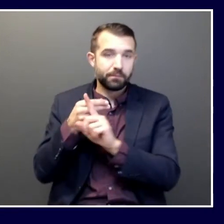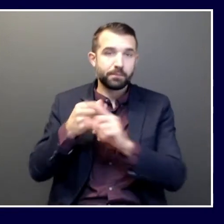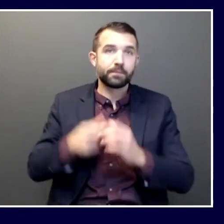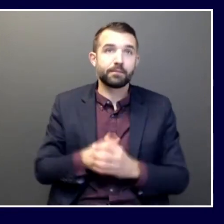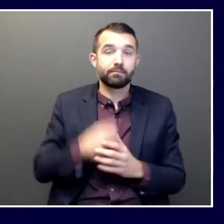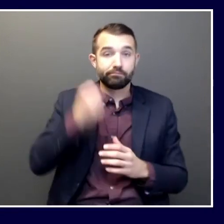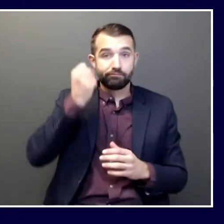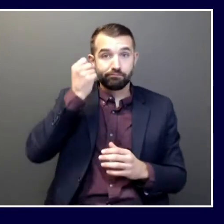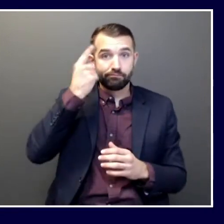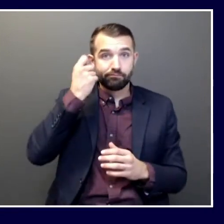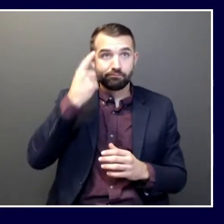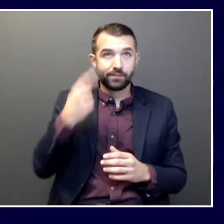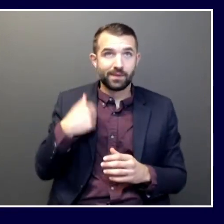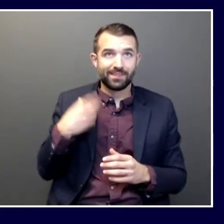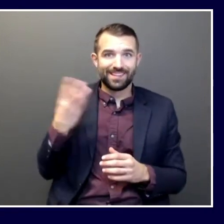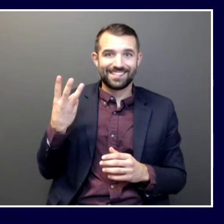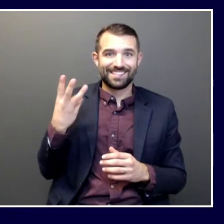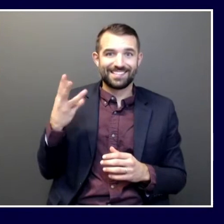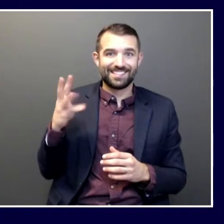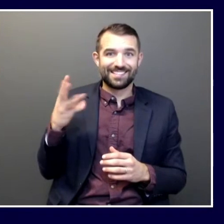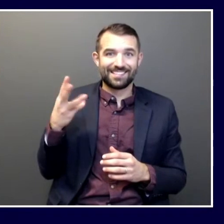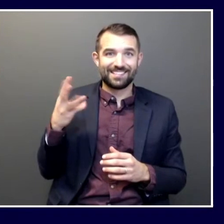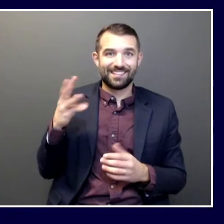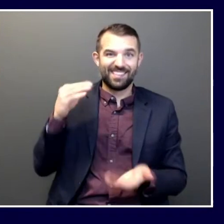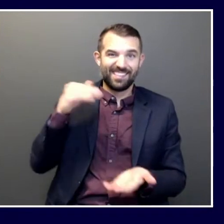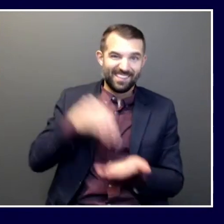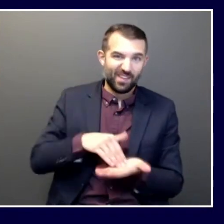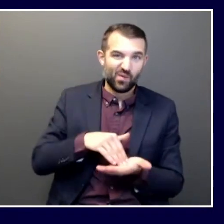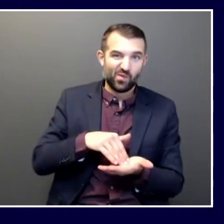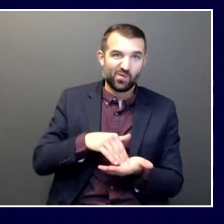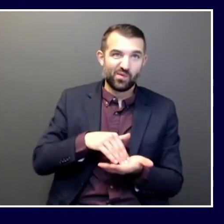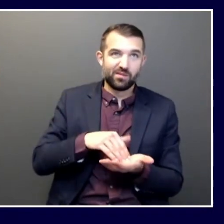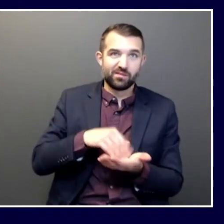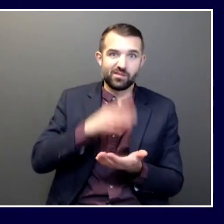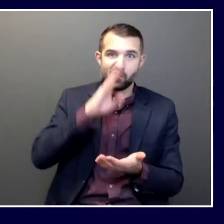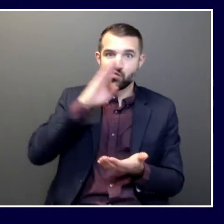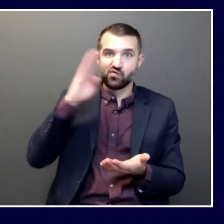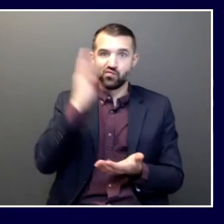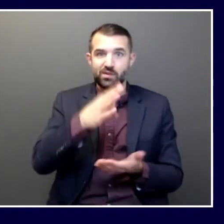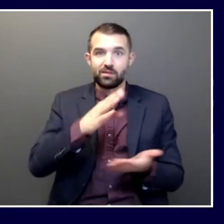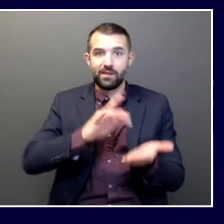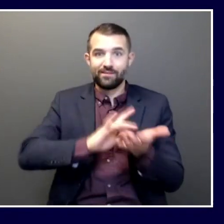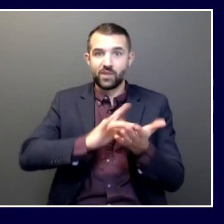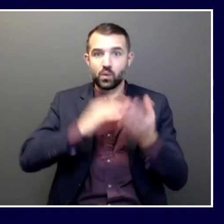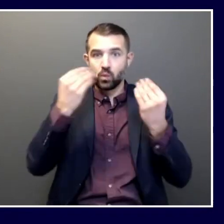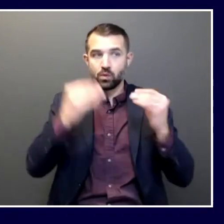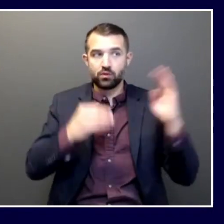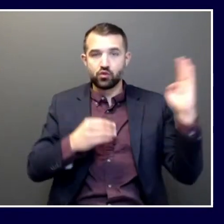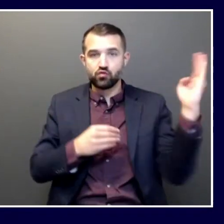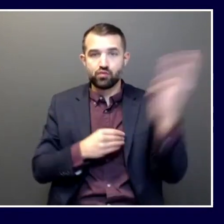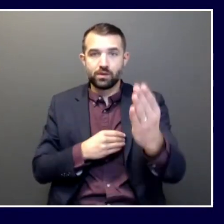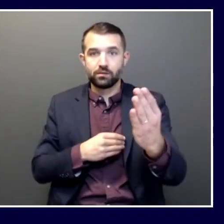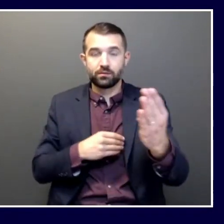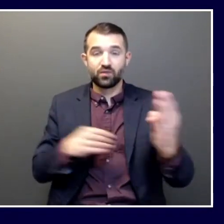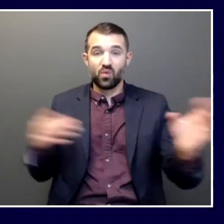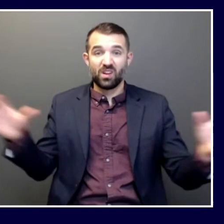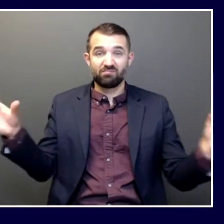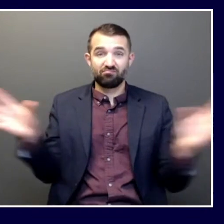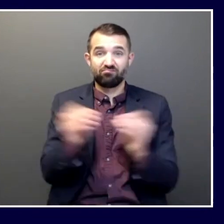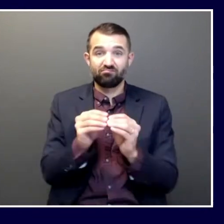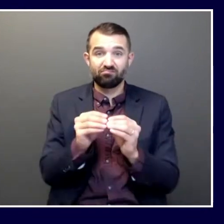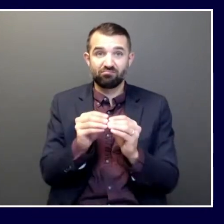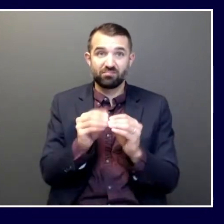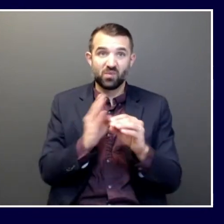16,000 doses that are going directly to the pharmacies that I mentioned, like Walmart and Walgreens and Hannaford. They are getting a